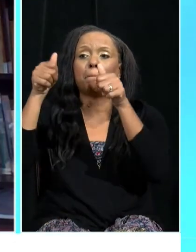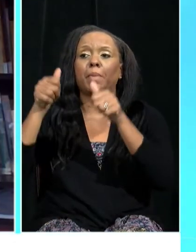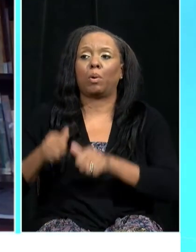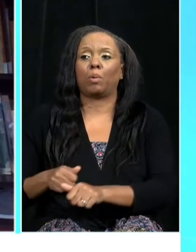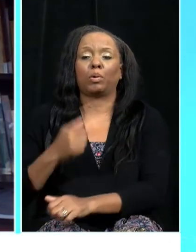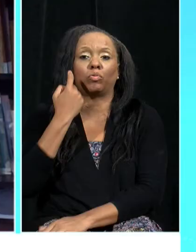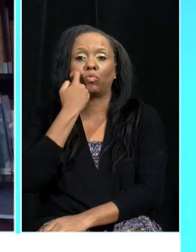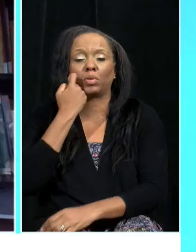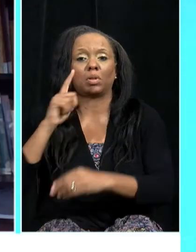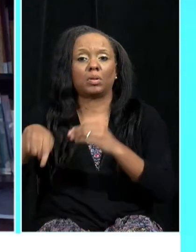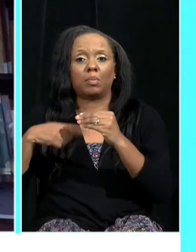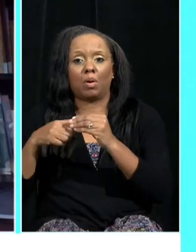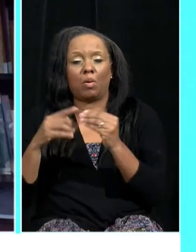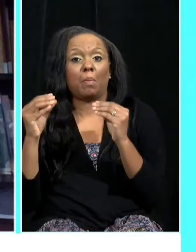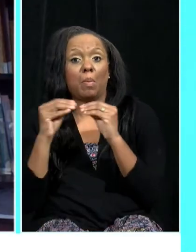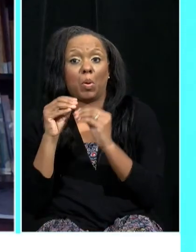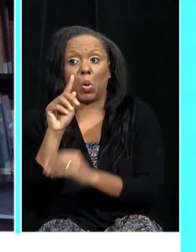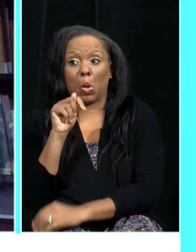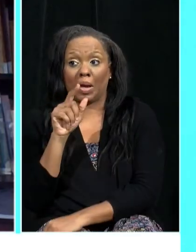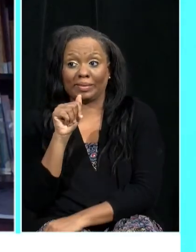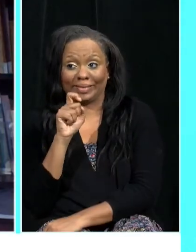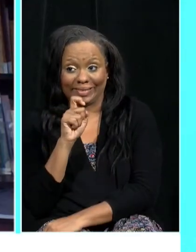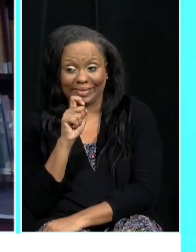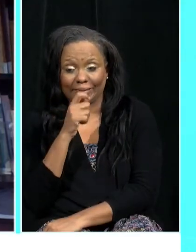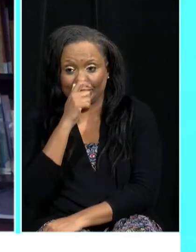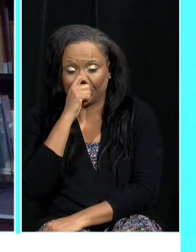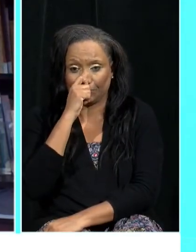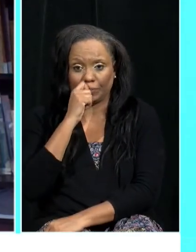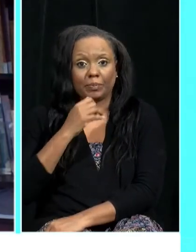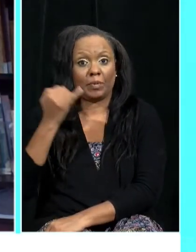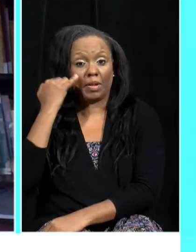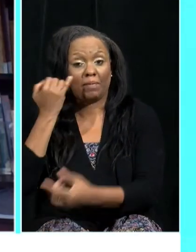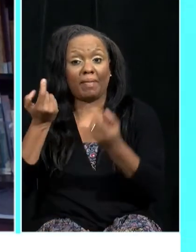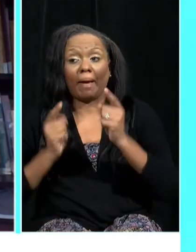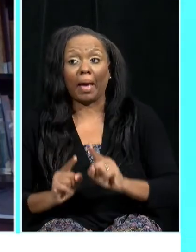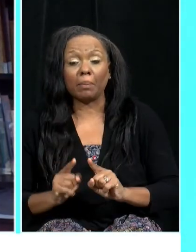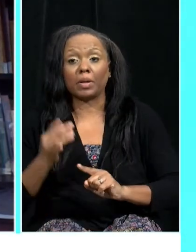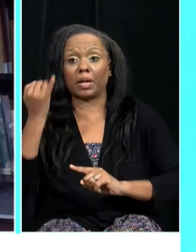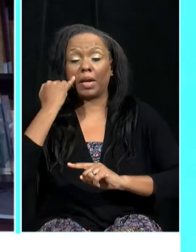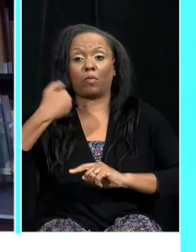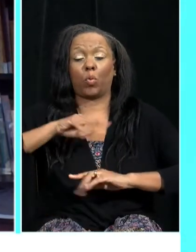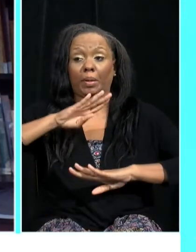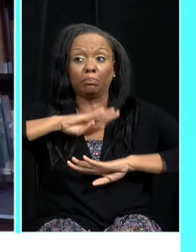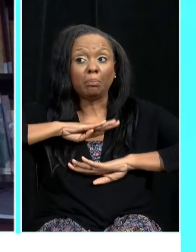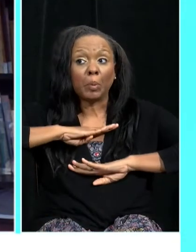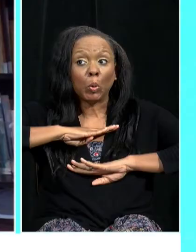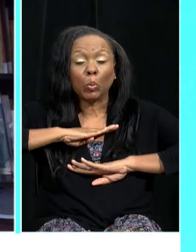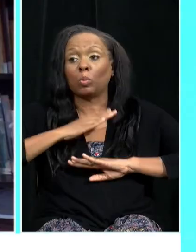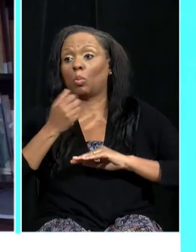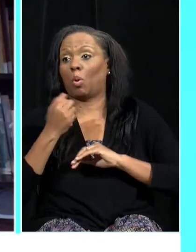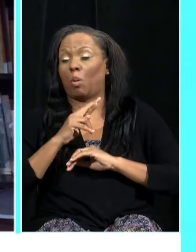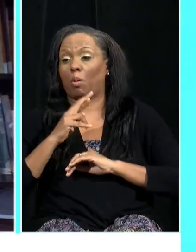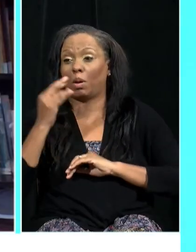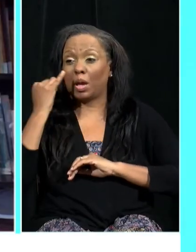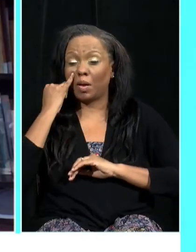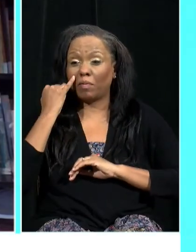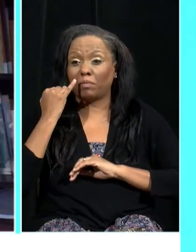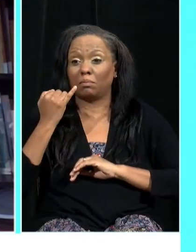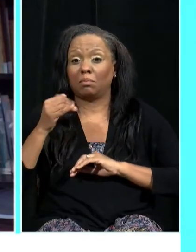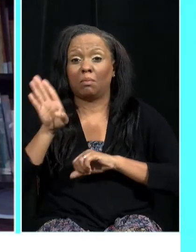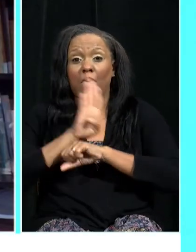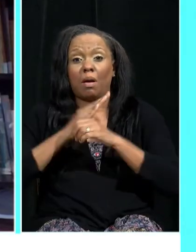taxes, whether or not that happened, whether we meet the IMF targets or not, whether we get more downgrades